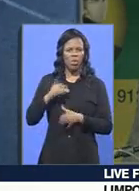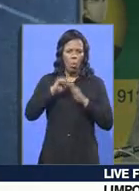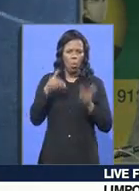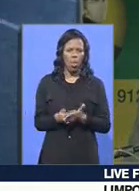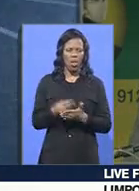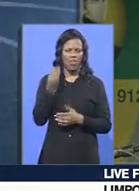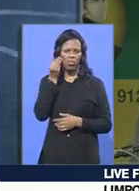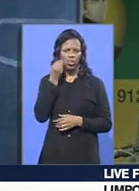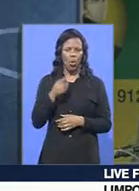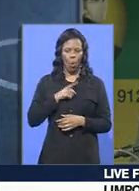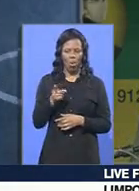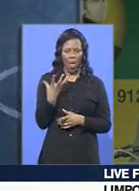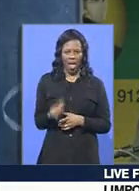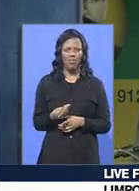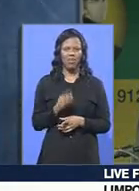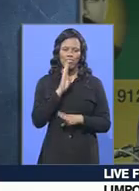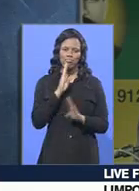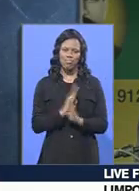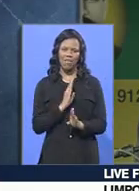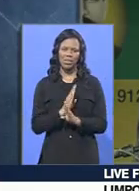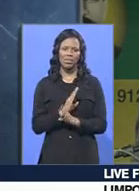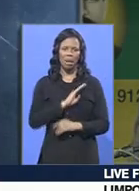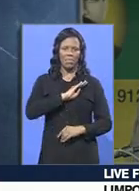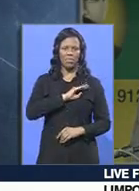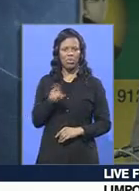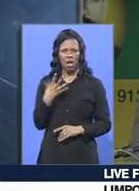keeping a private army.